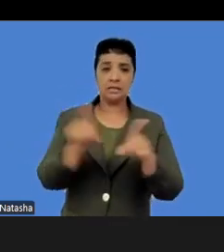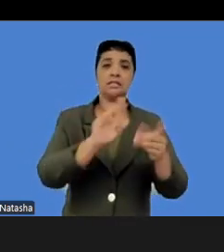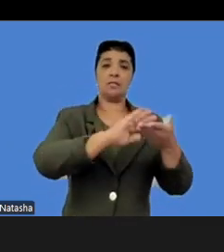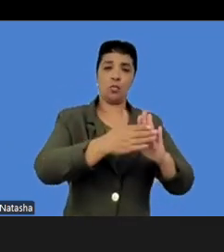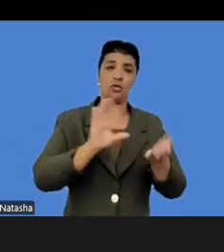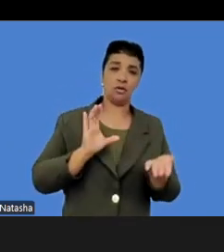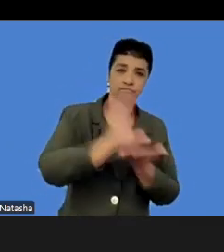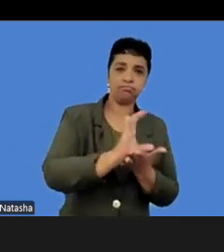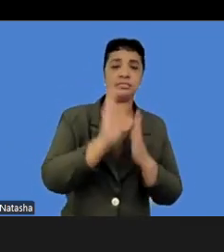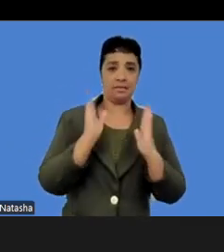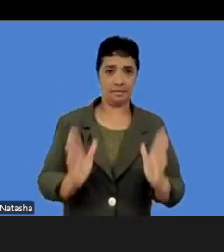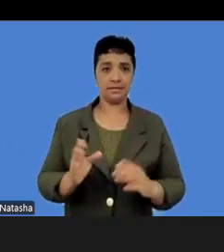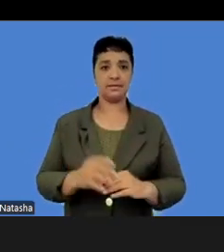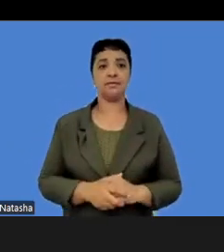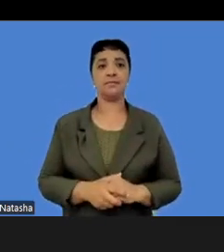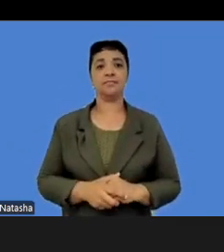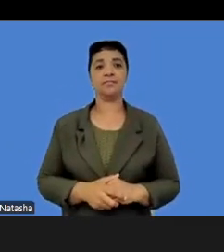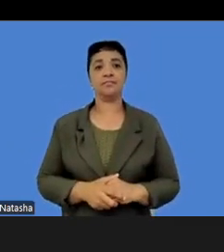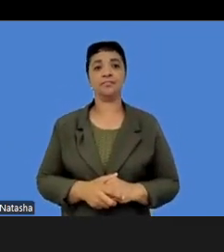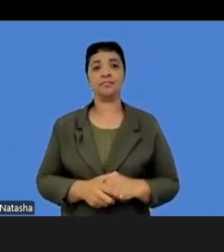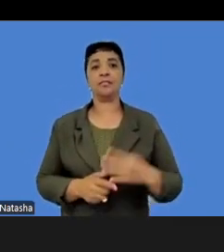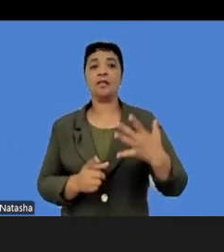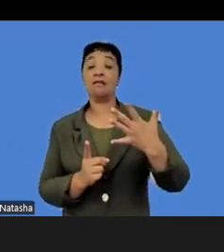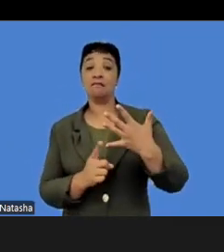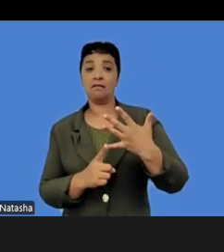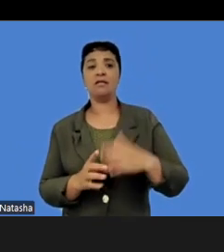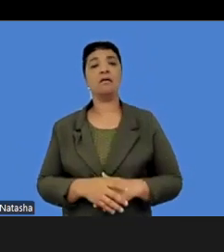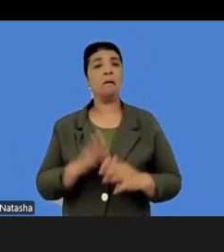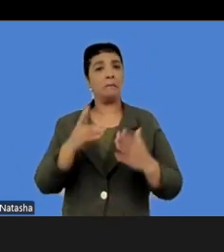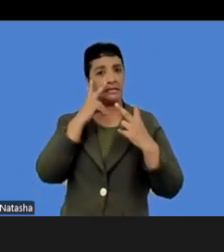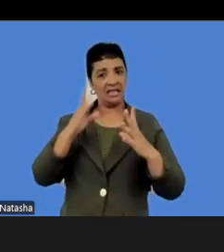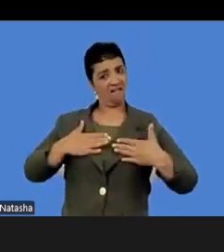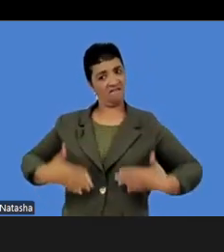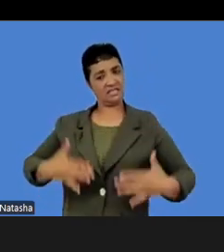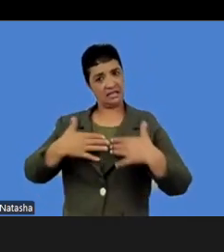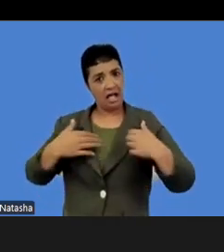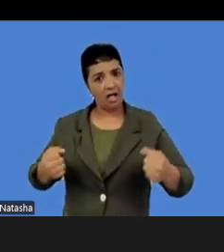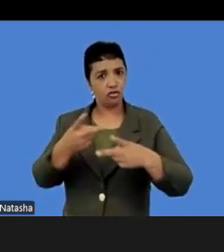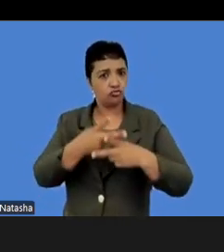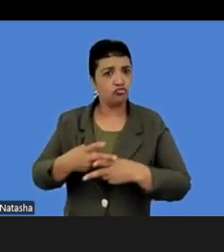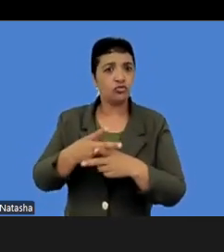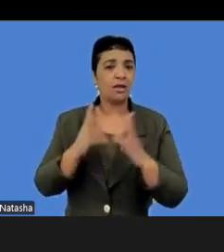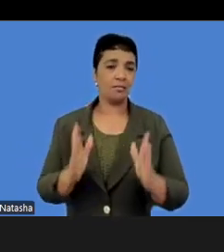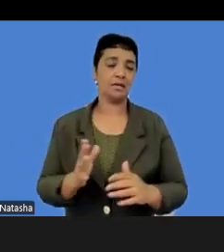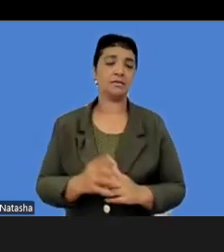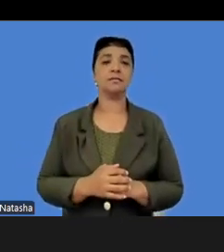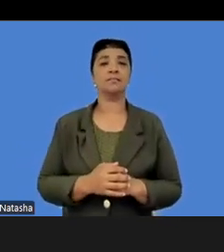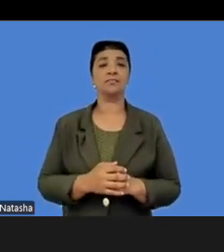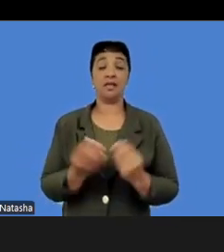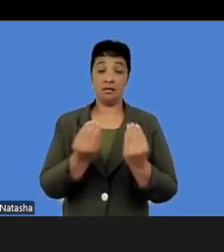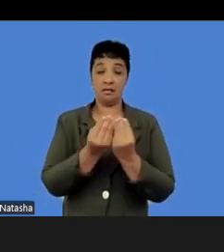care. Pay attention to physical health. These are in some cases our patients